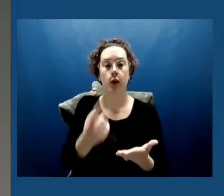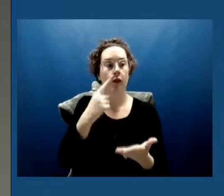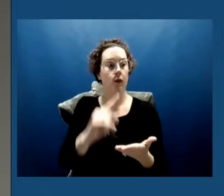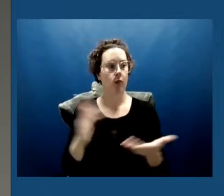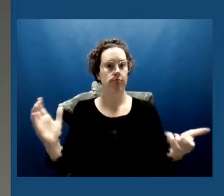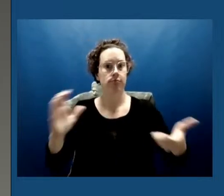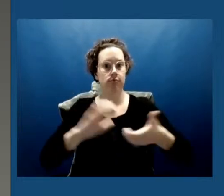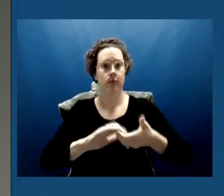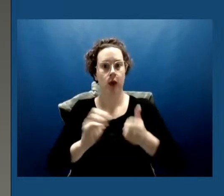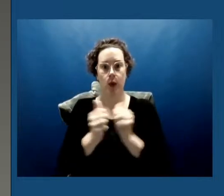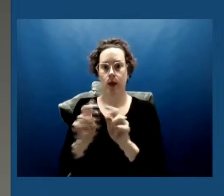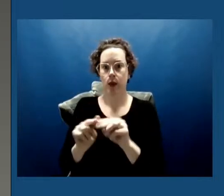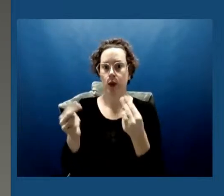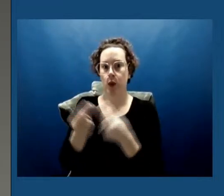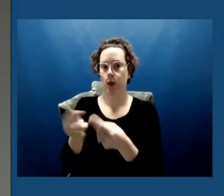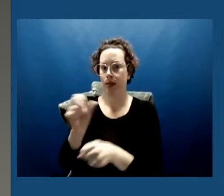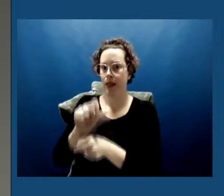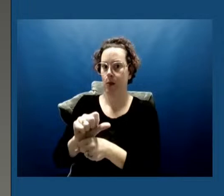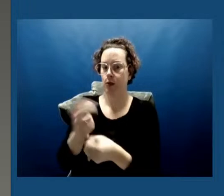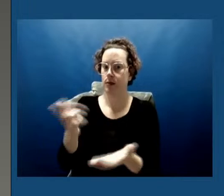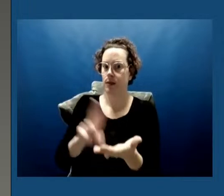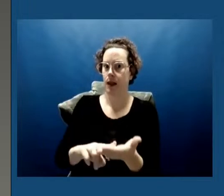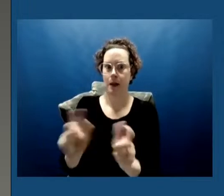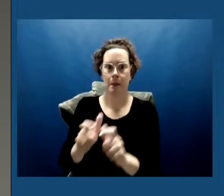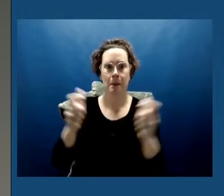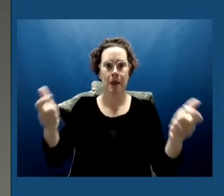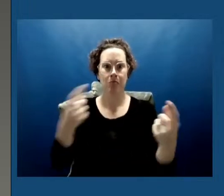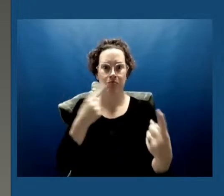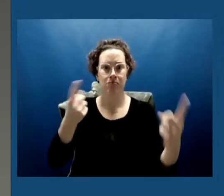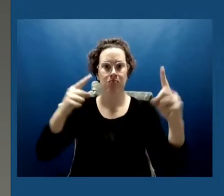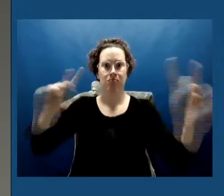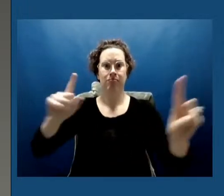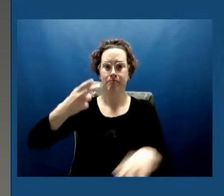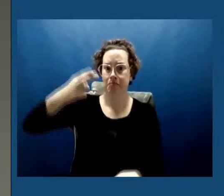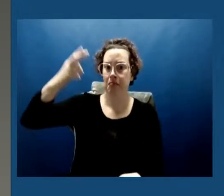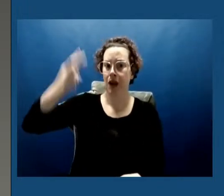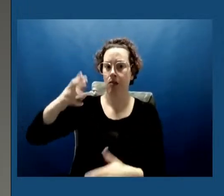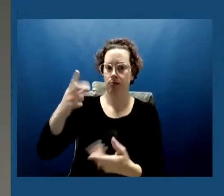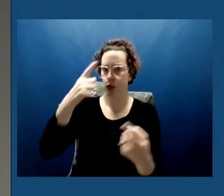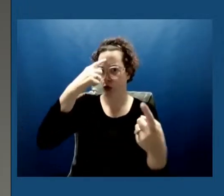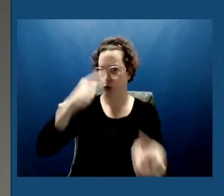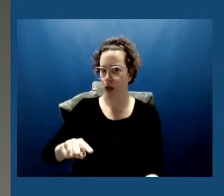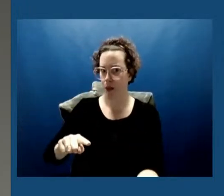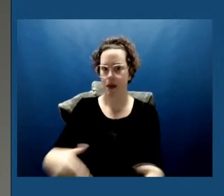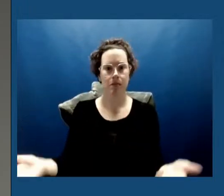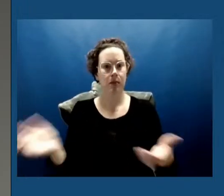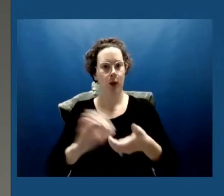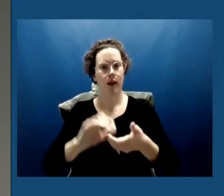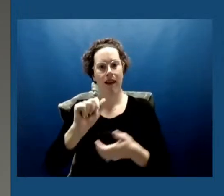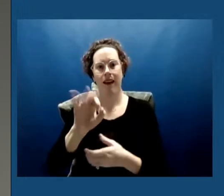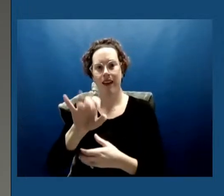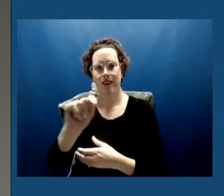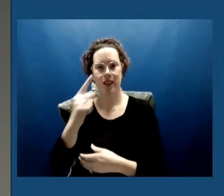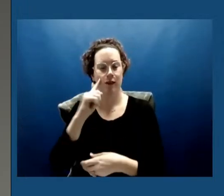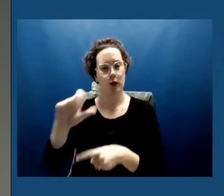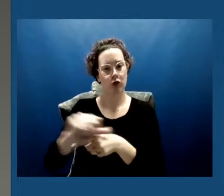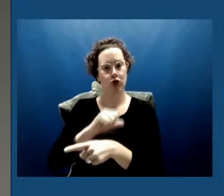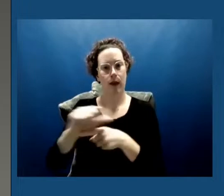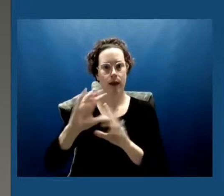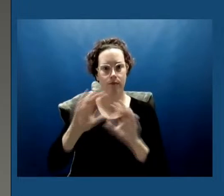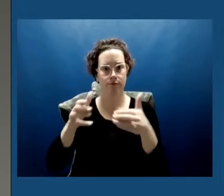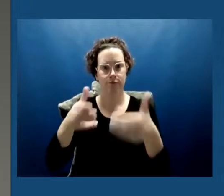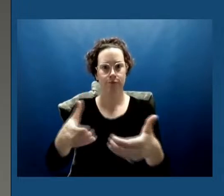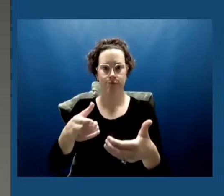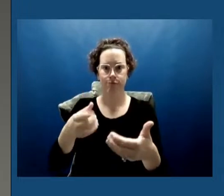project labor agreements ever, and partnering with the AFT for this workforce training initiative. You have my word to